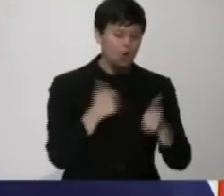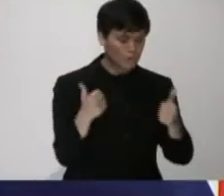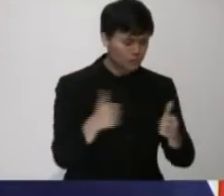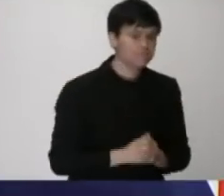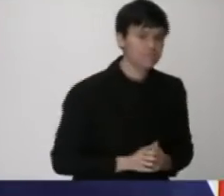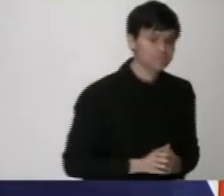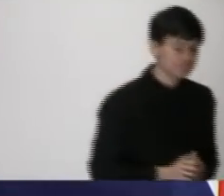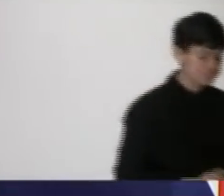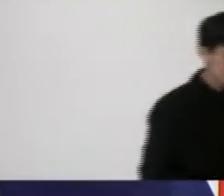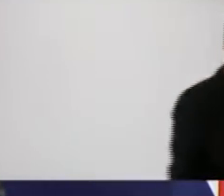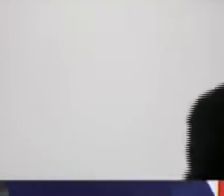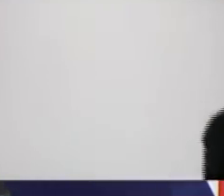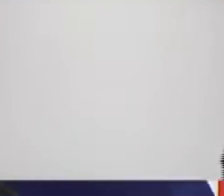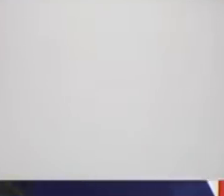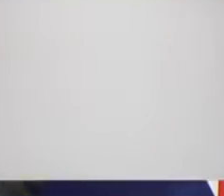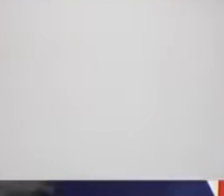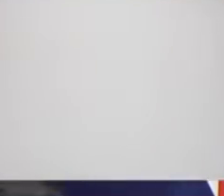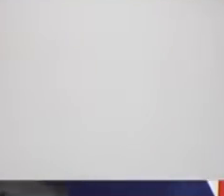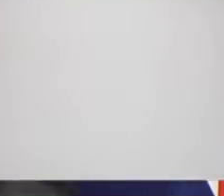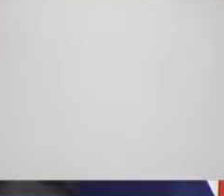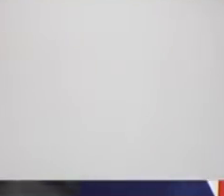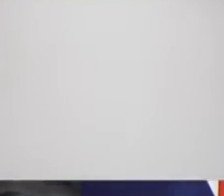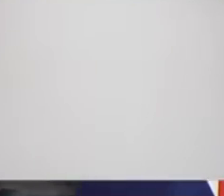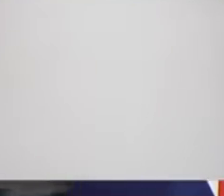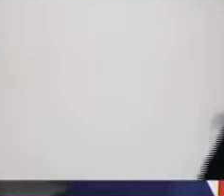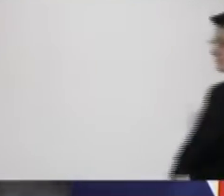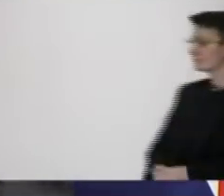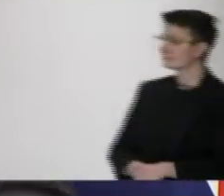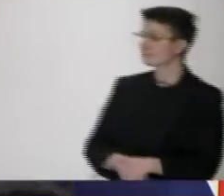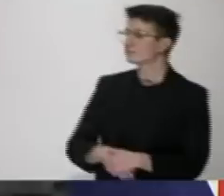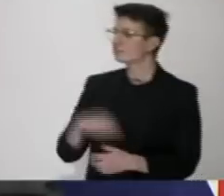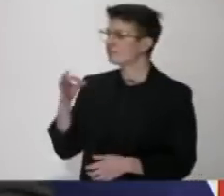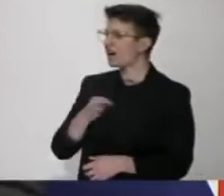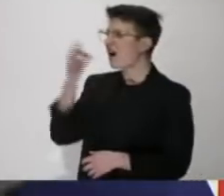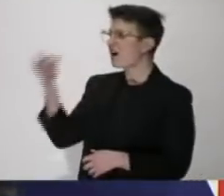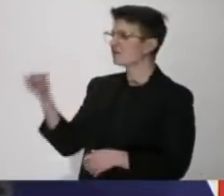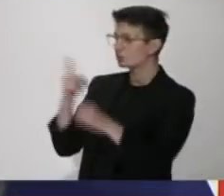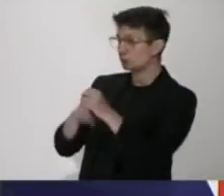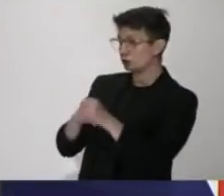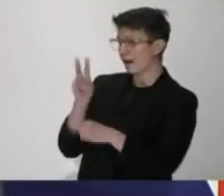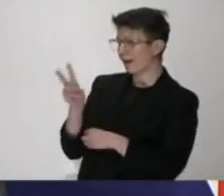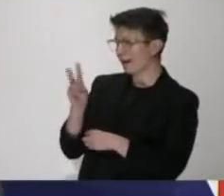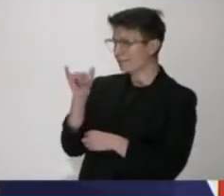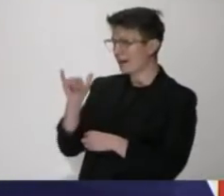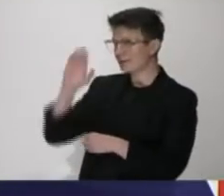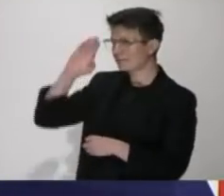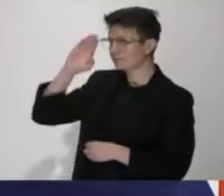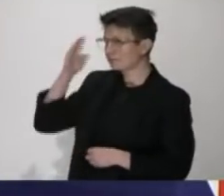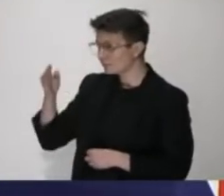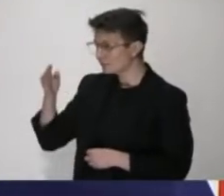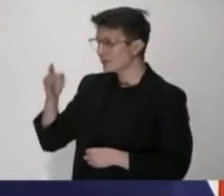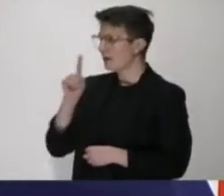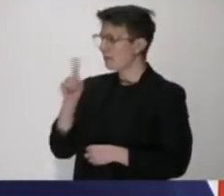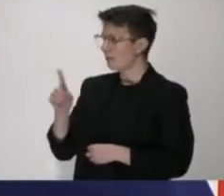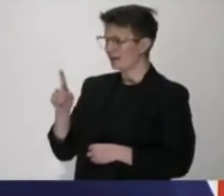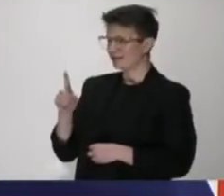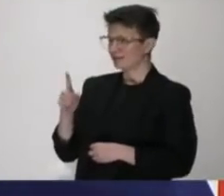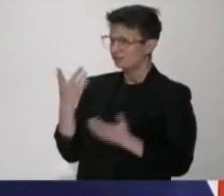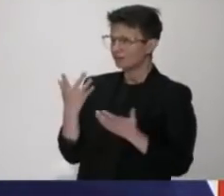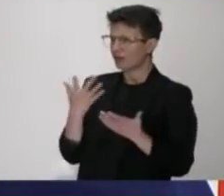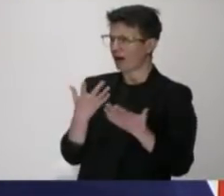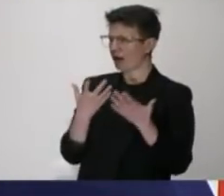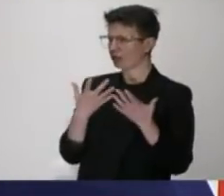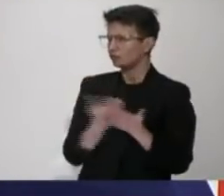might be a little pointy-headed and essentially a bit obvious, but why can't the Reserve Bank, if they do have any New Zealand government debt, just essentially write it off?